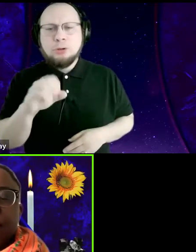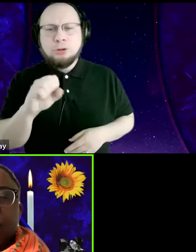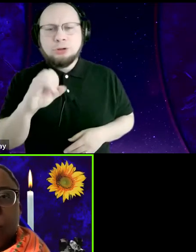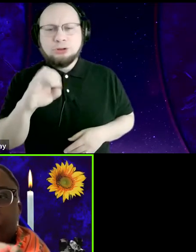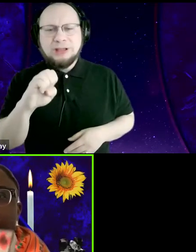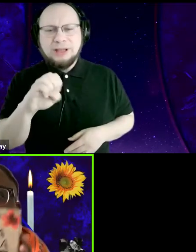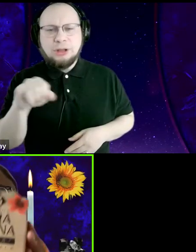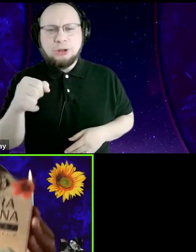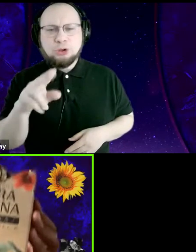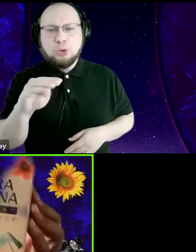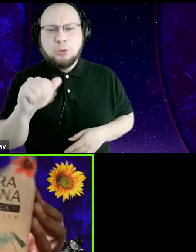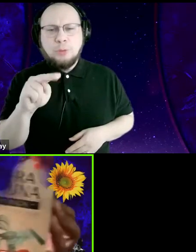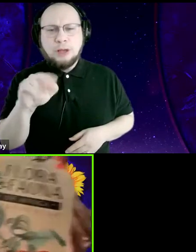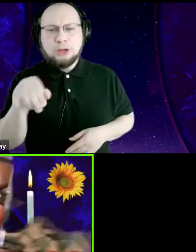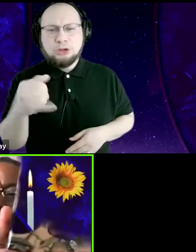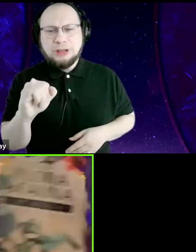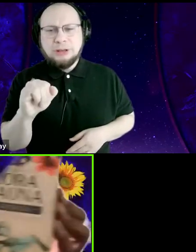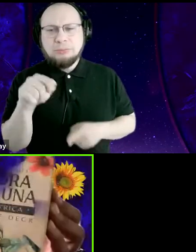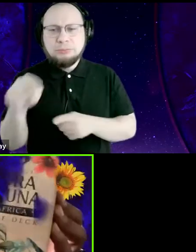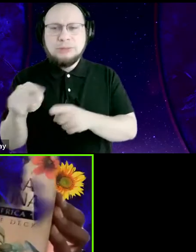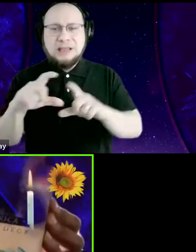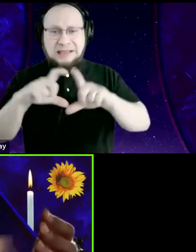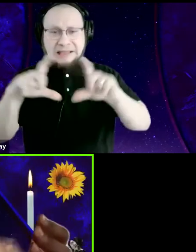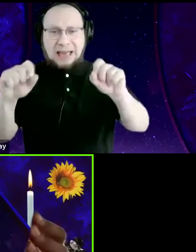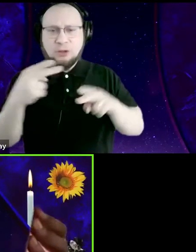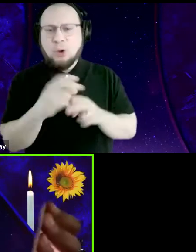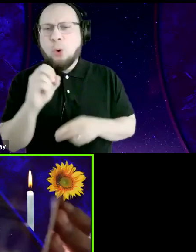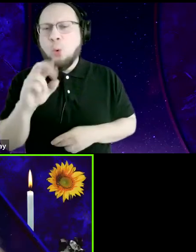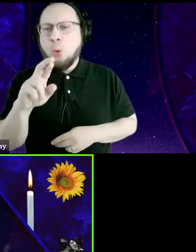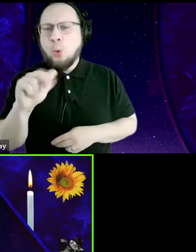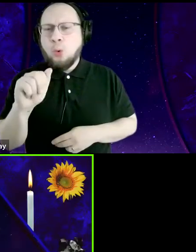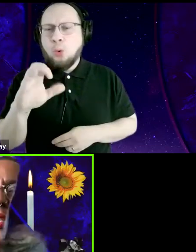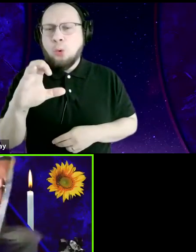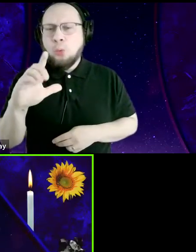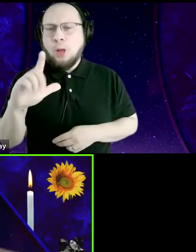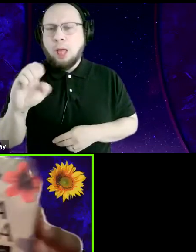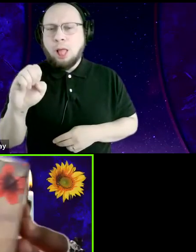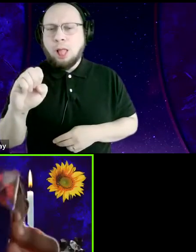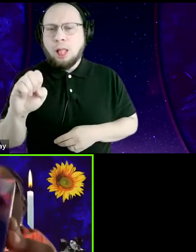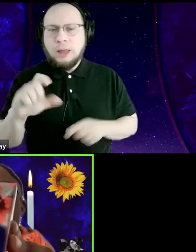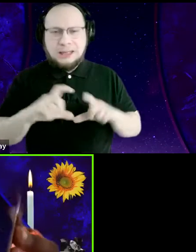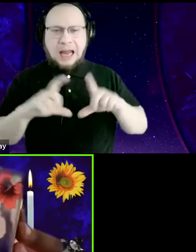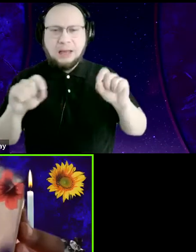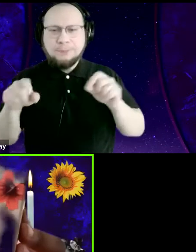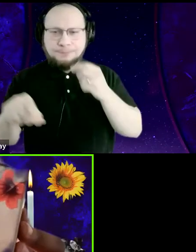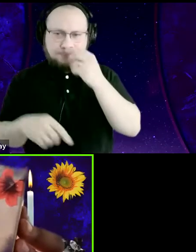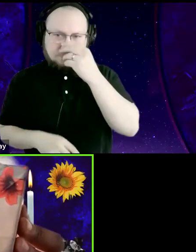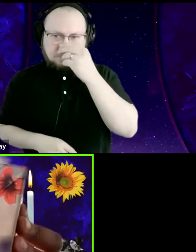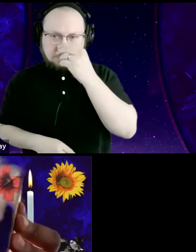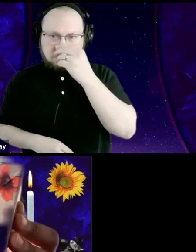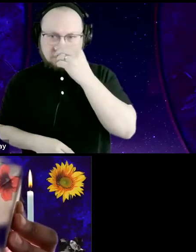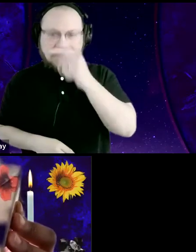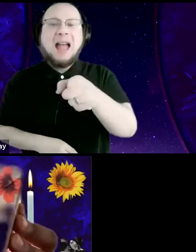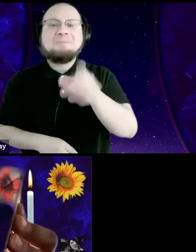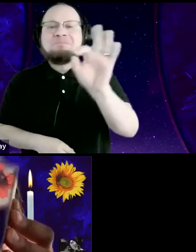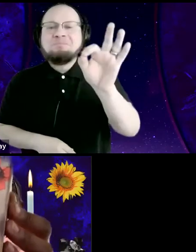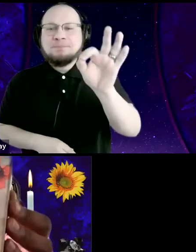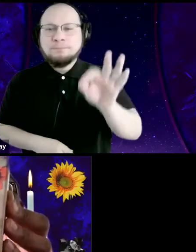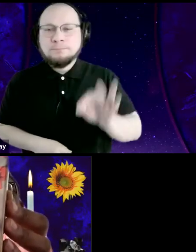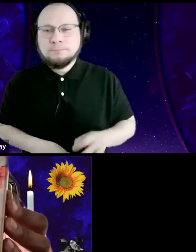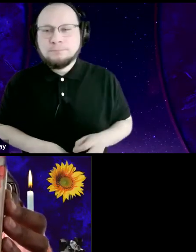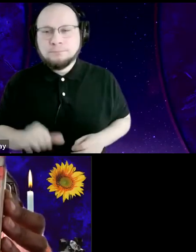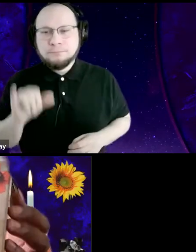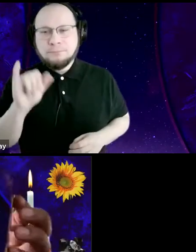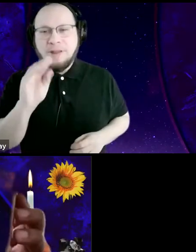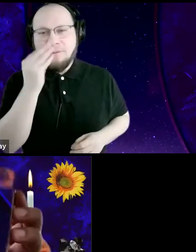and this isn't one of her Oracle decks. I'm gonna put it, I should have practiced, there we go. Yeah. That's the Flora and